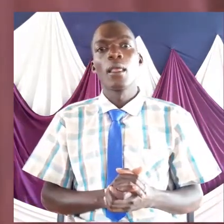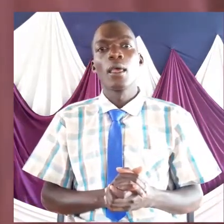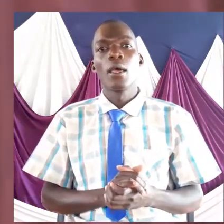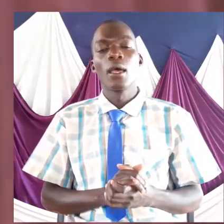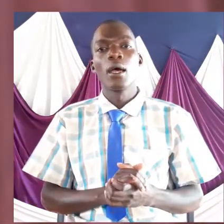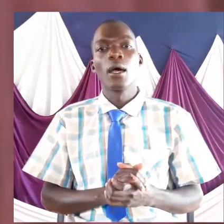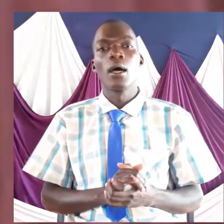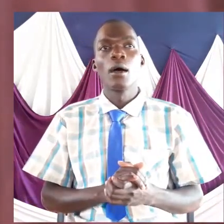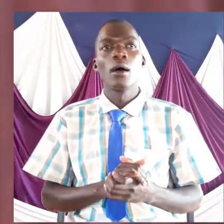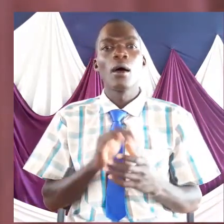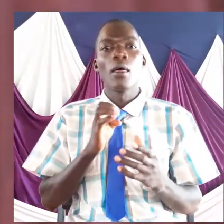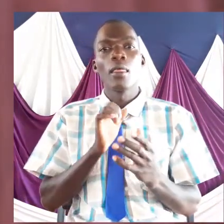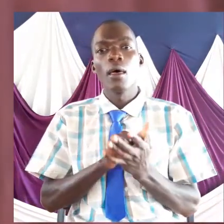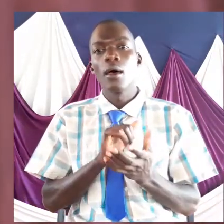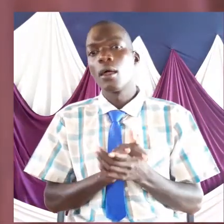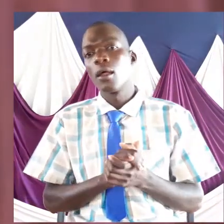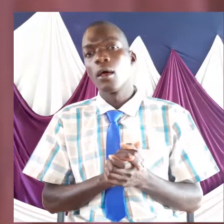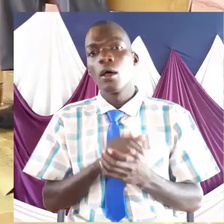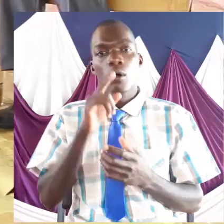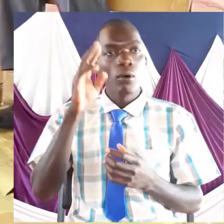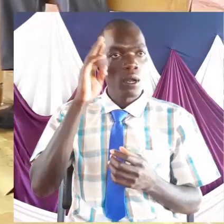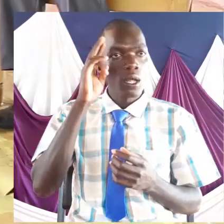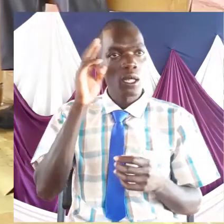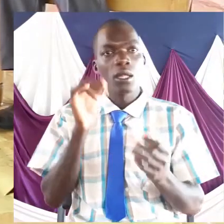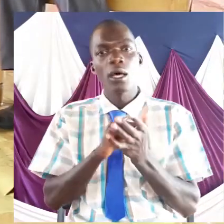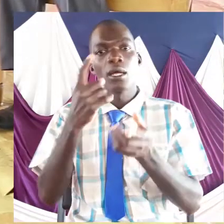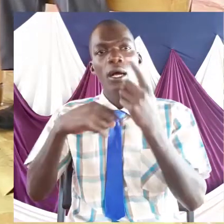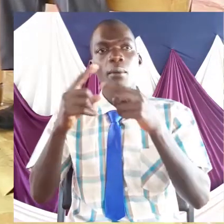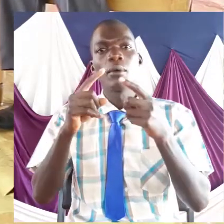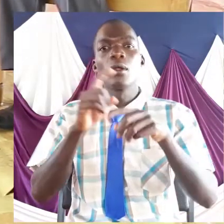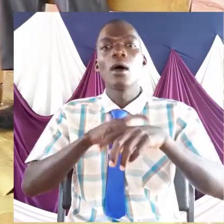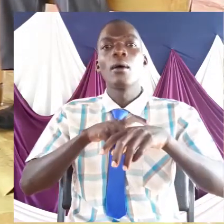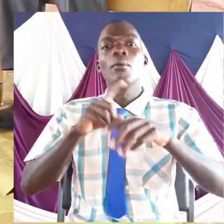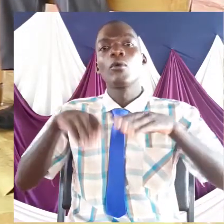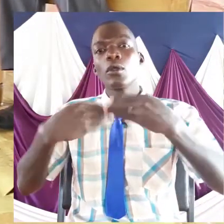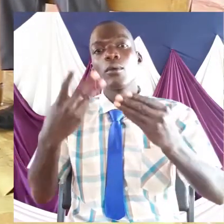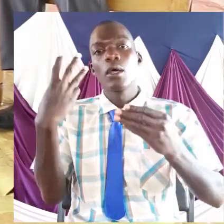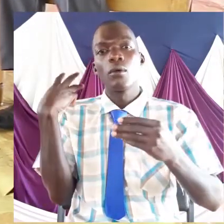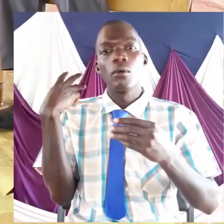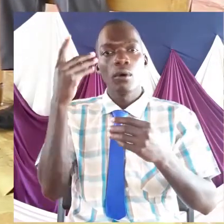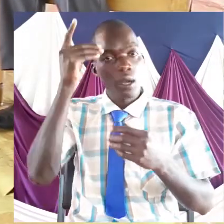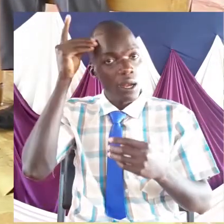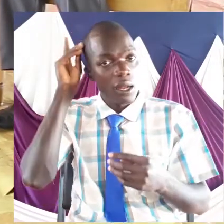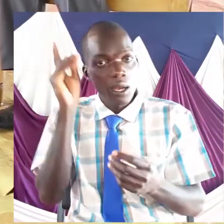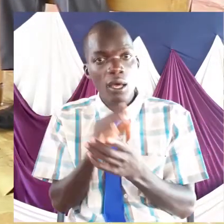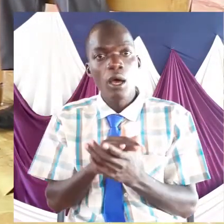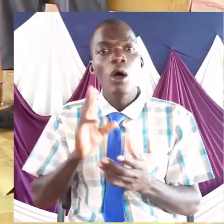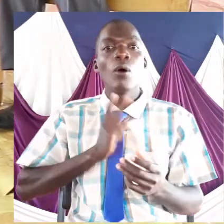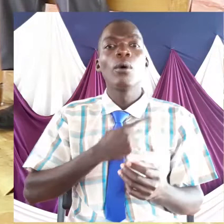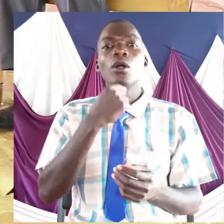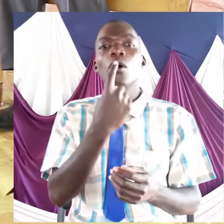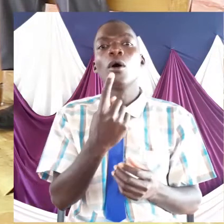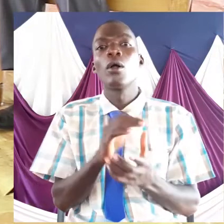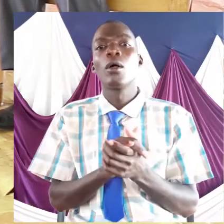Atonement? You will be very right, because the timings that were given to Daniel, yes, we are told that